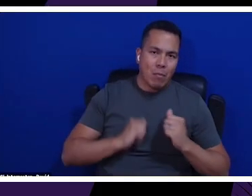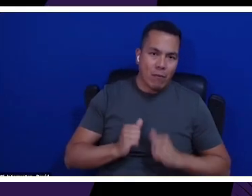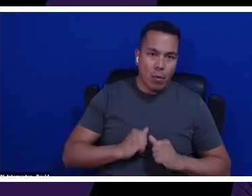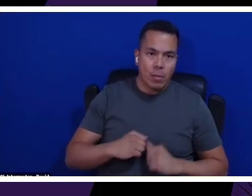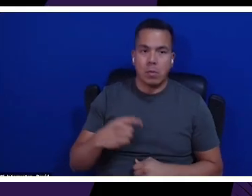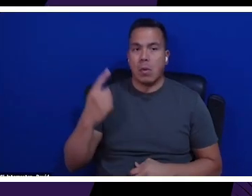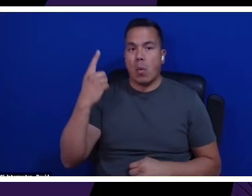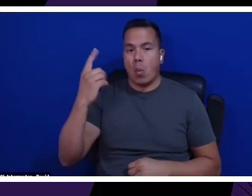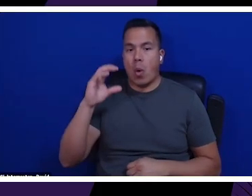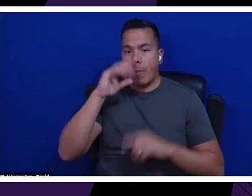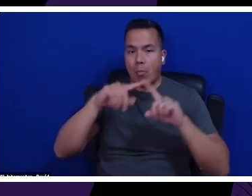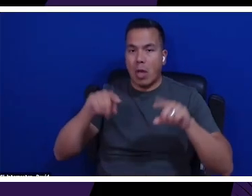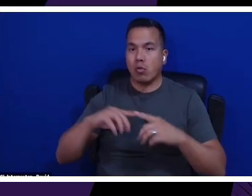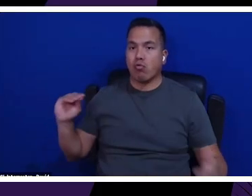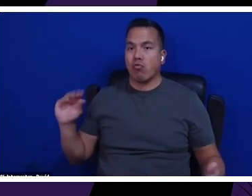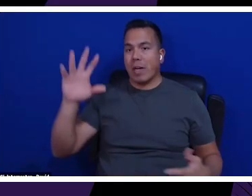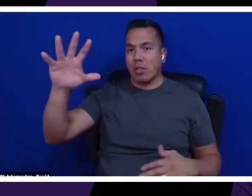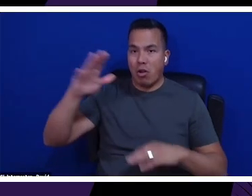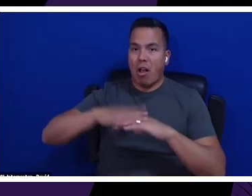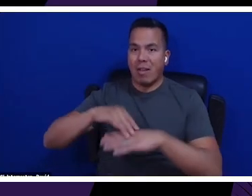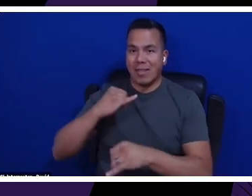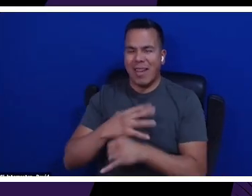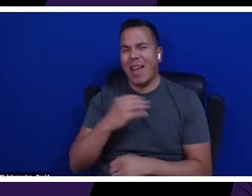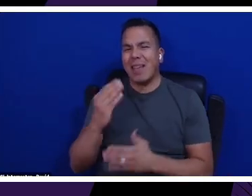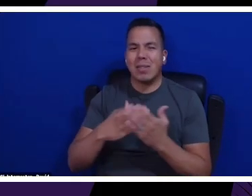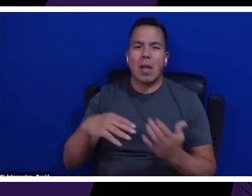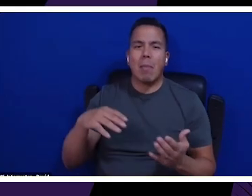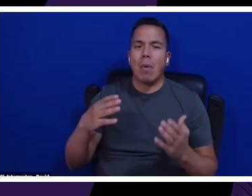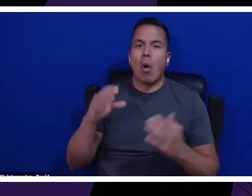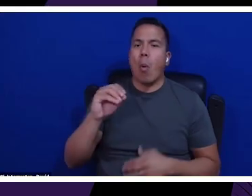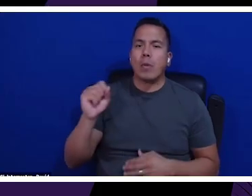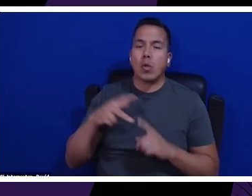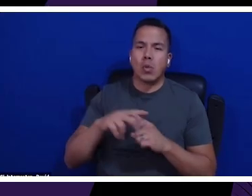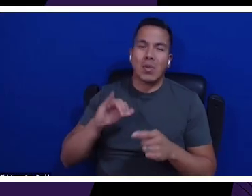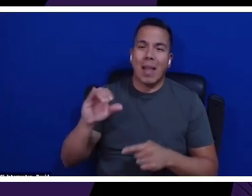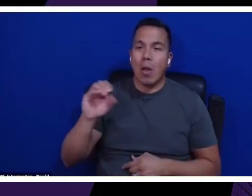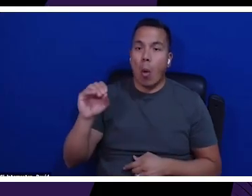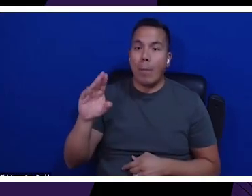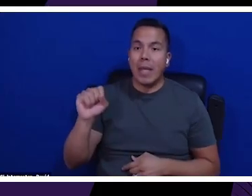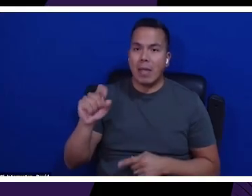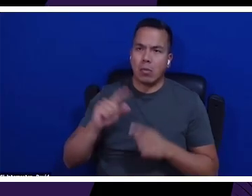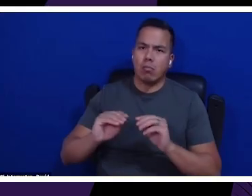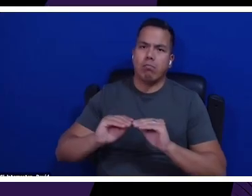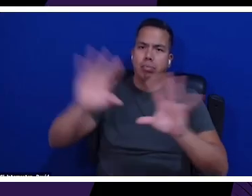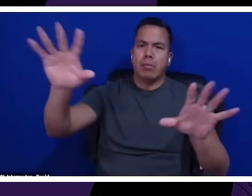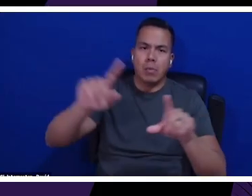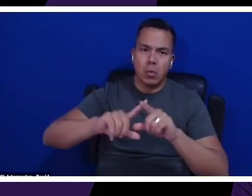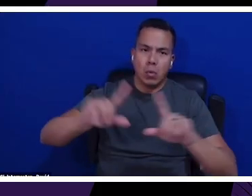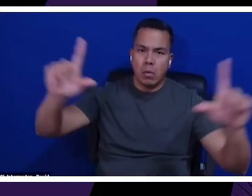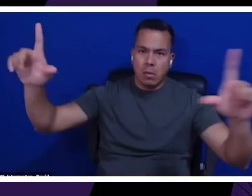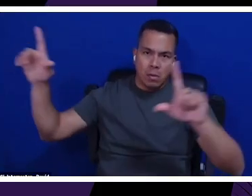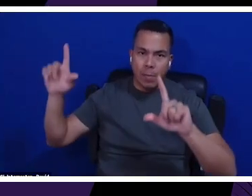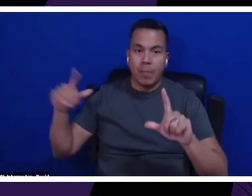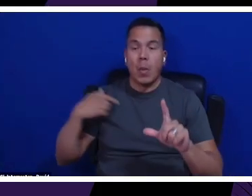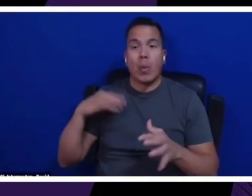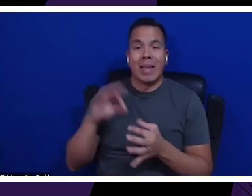projector on site, and we use open source tools like OBS to send our web collages to the projectors. And we then connect to a local